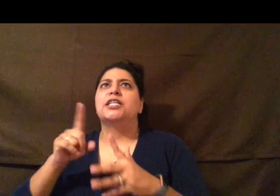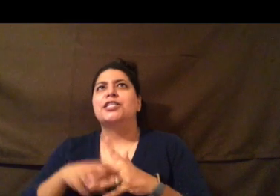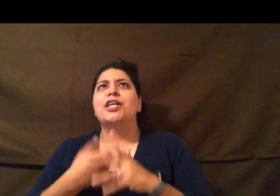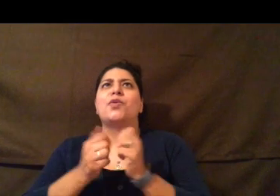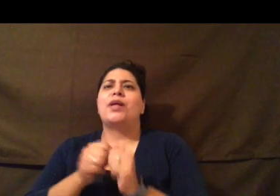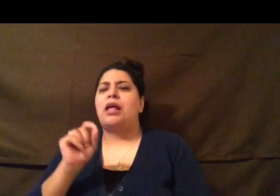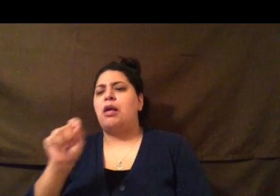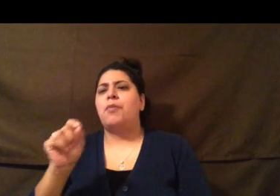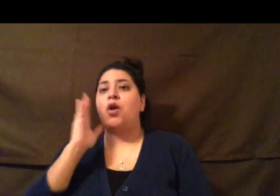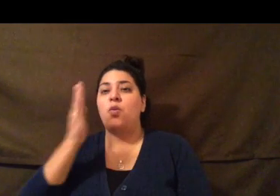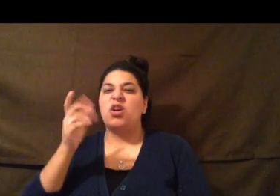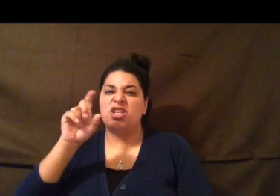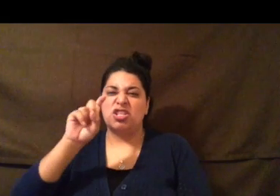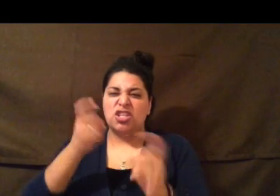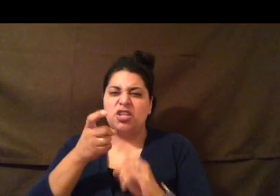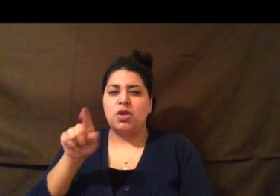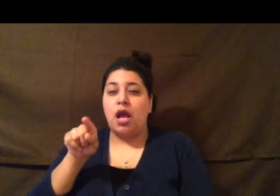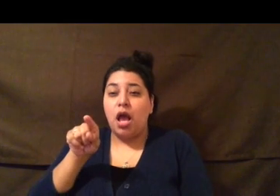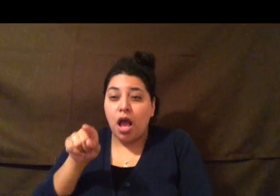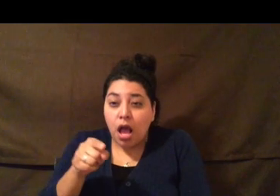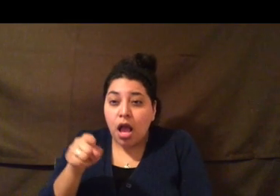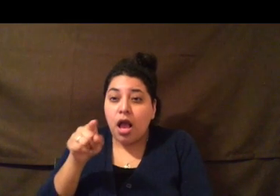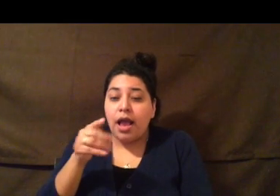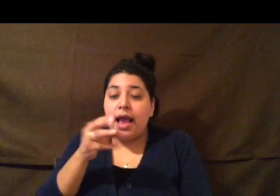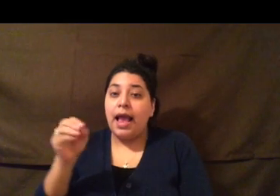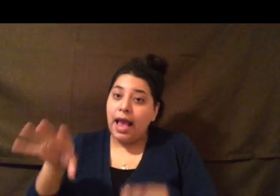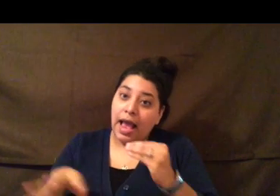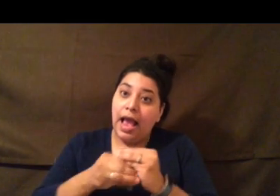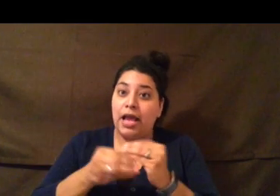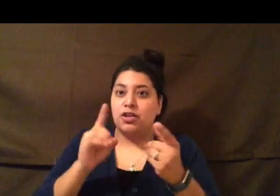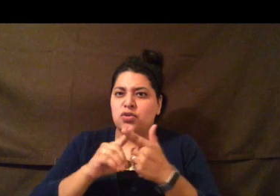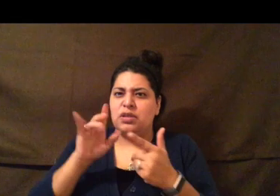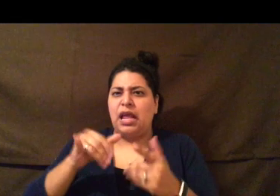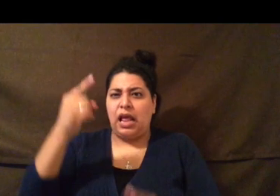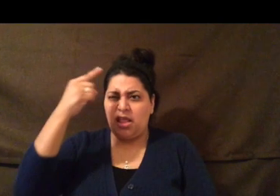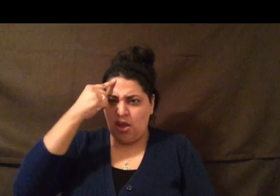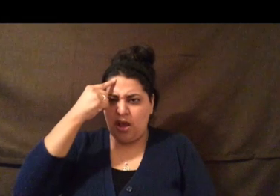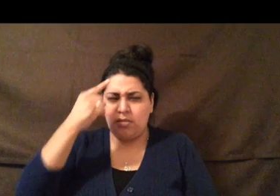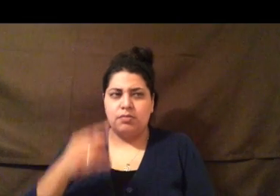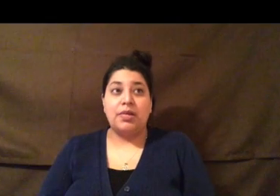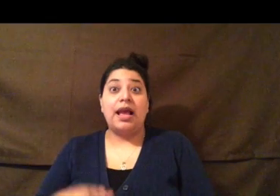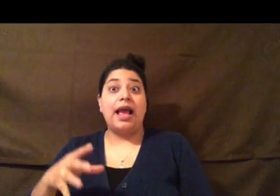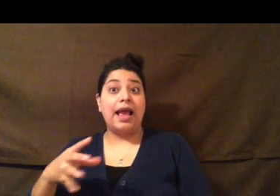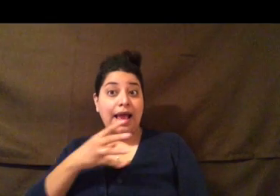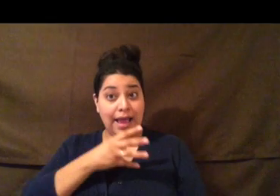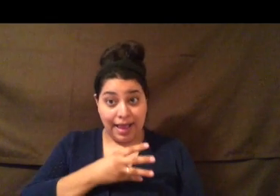I started with a period, but you know what? I'm going to change that to a comma and add to that and